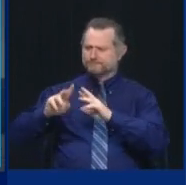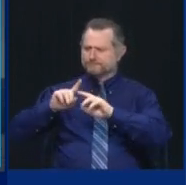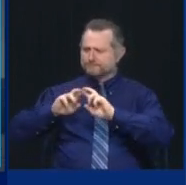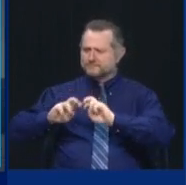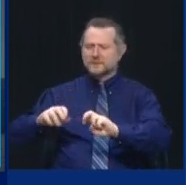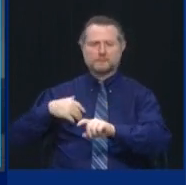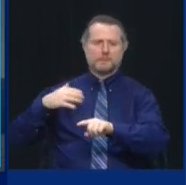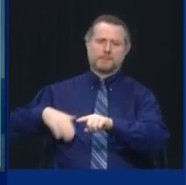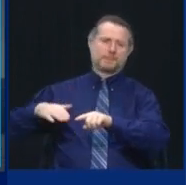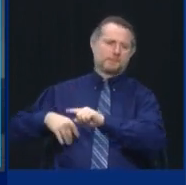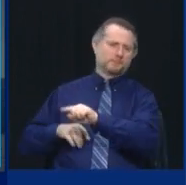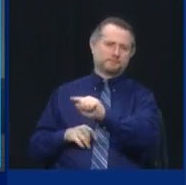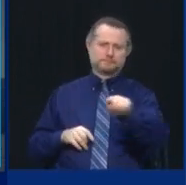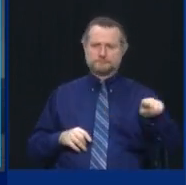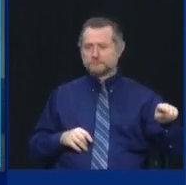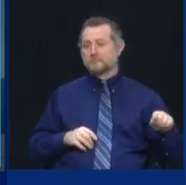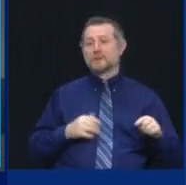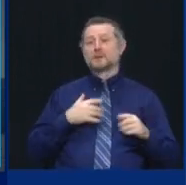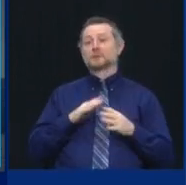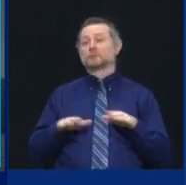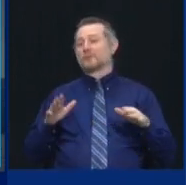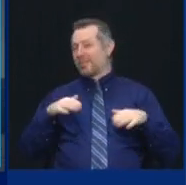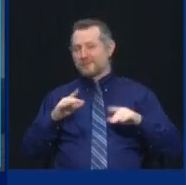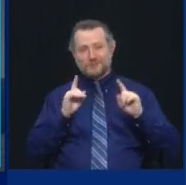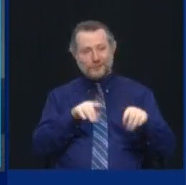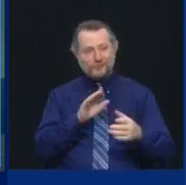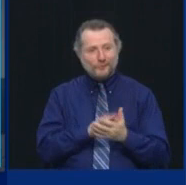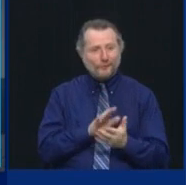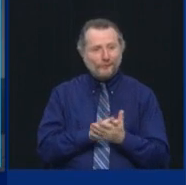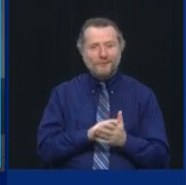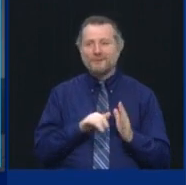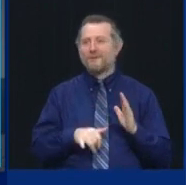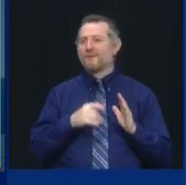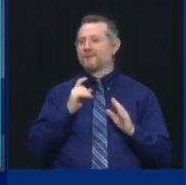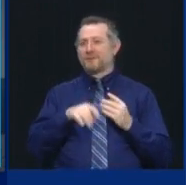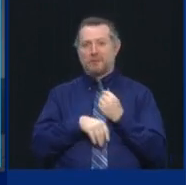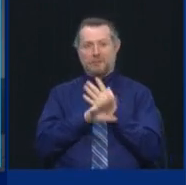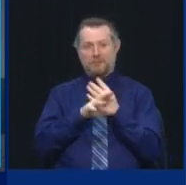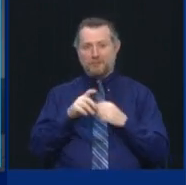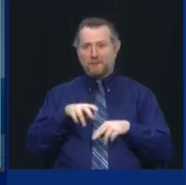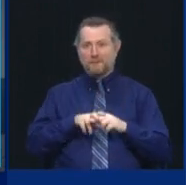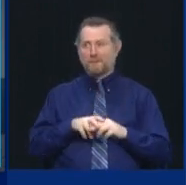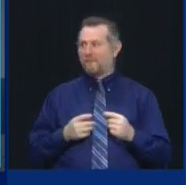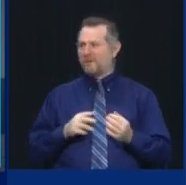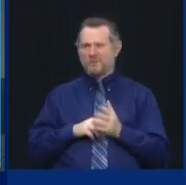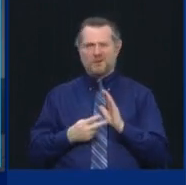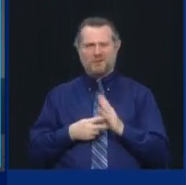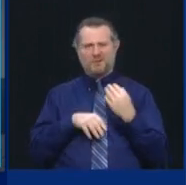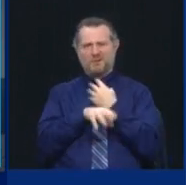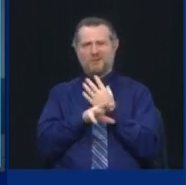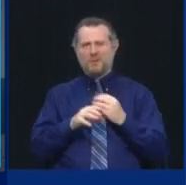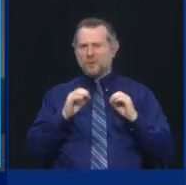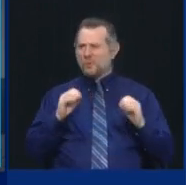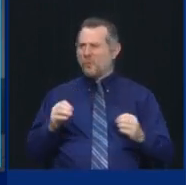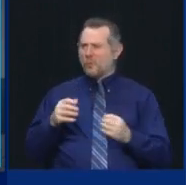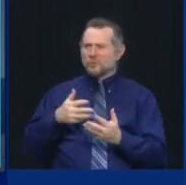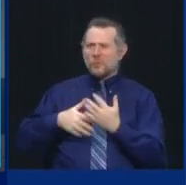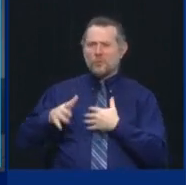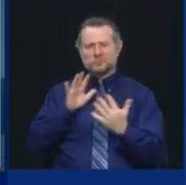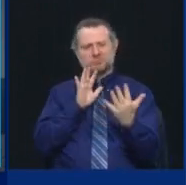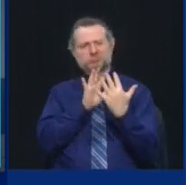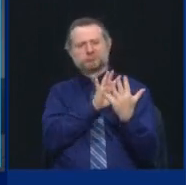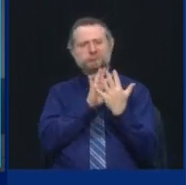mean to keep children out of school for a year? The lack of socialization, the lack